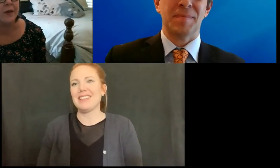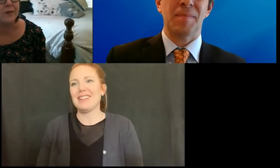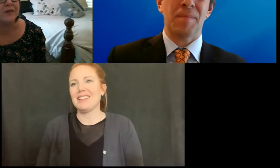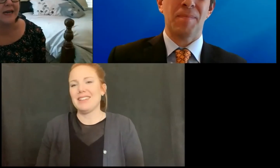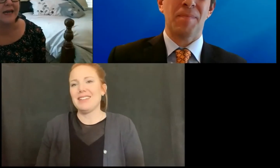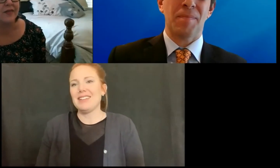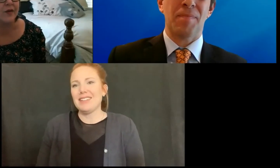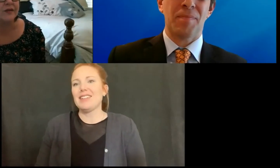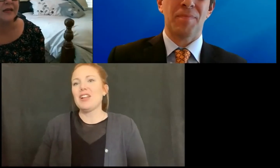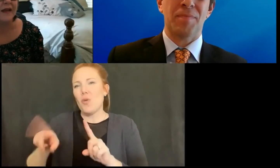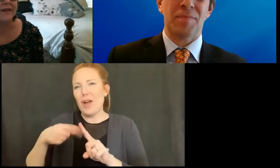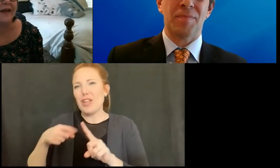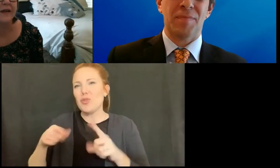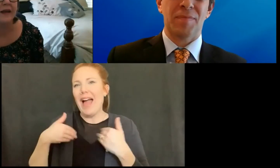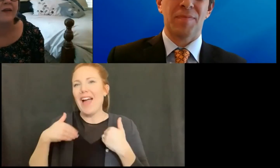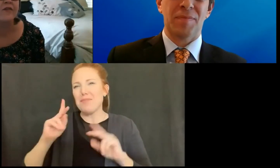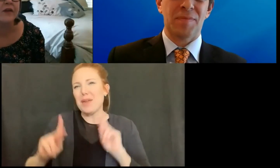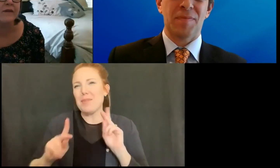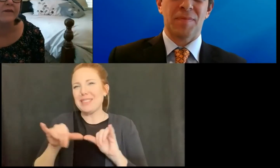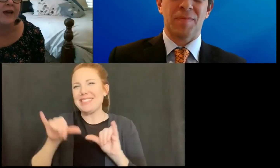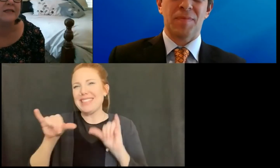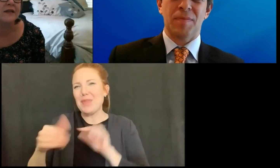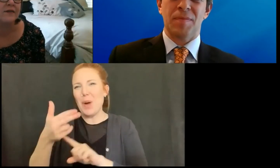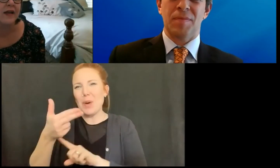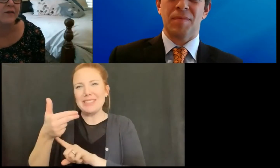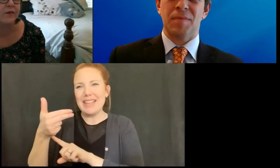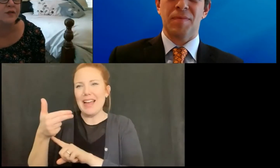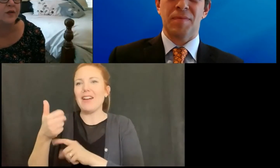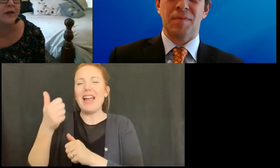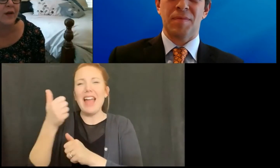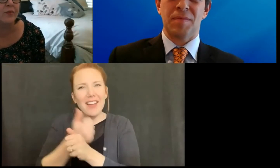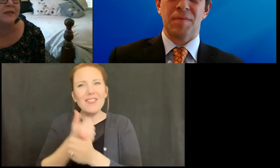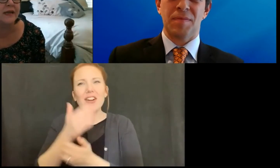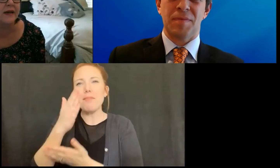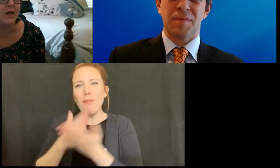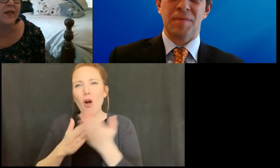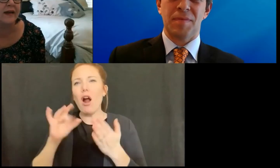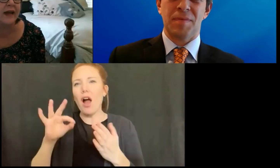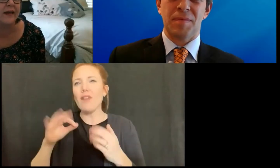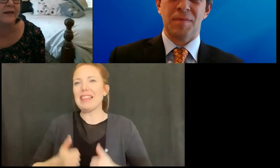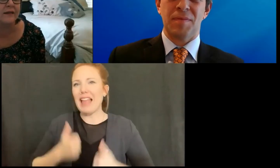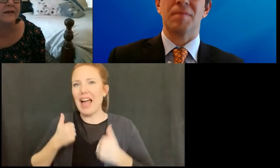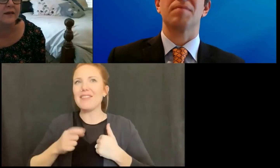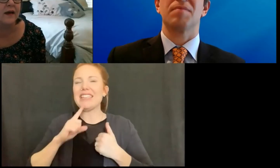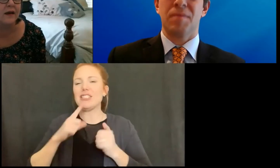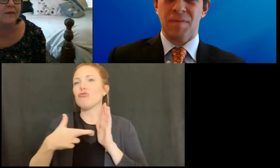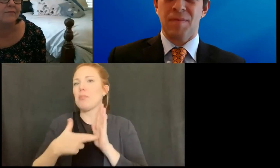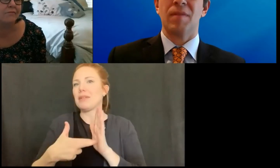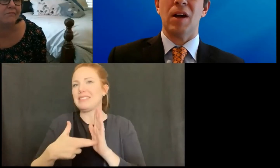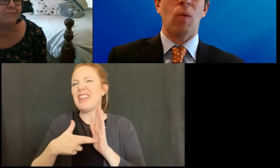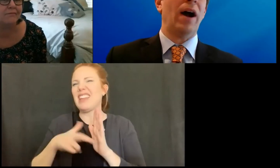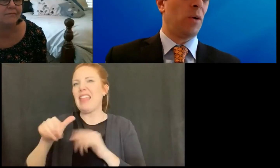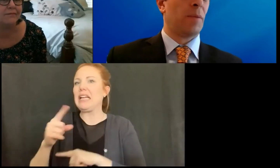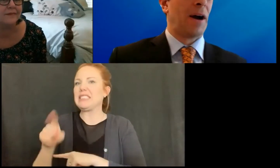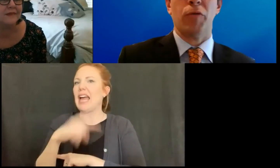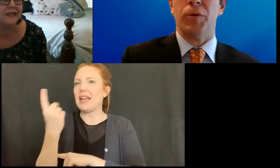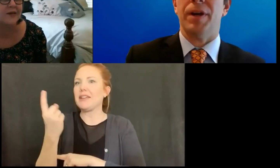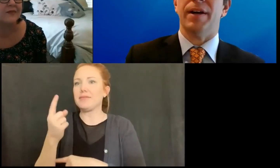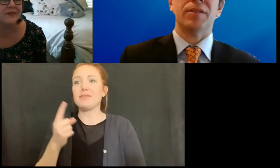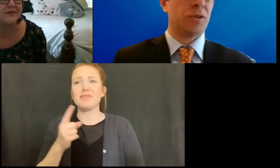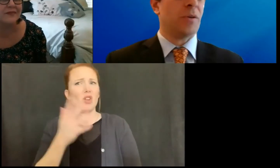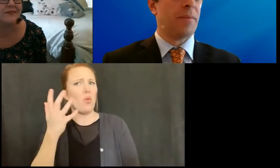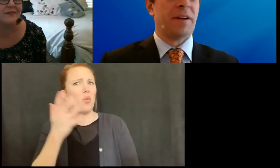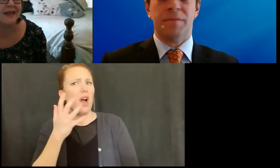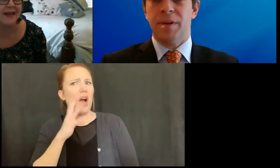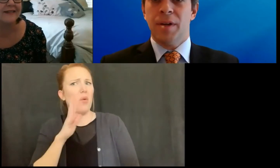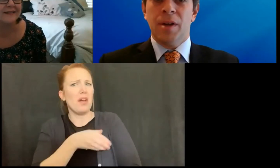when you have people staying at the hotel like that. Every facet of life was really represented on that day. Yeah, wow, what a powerful